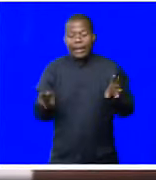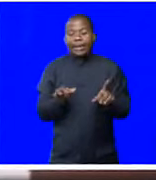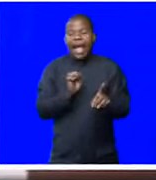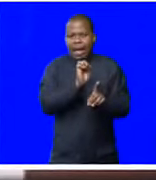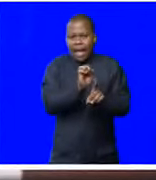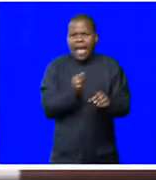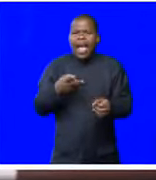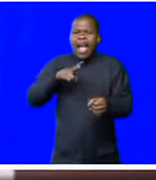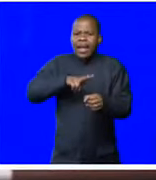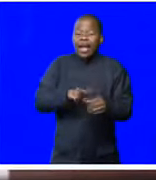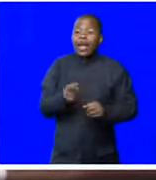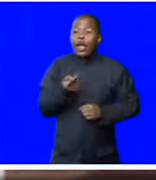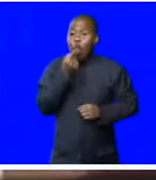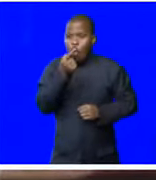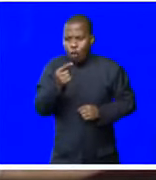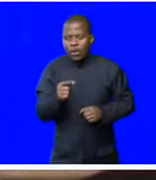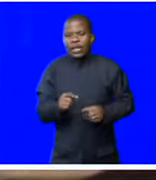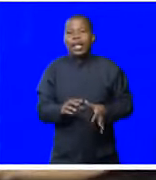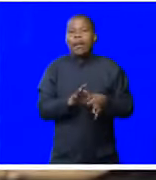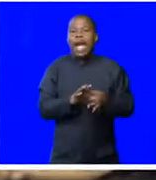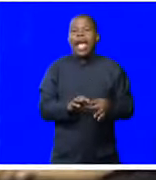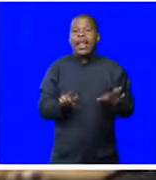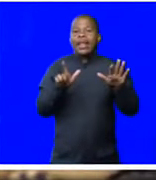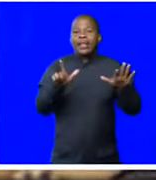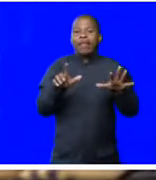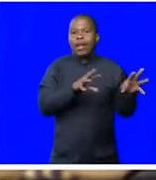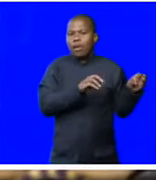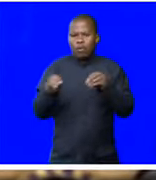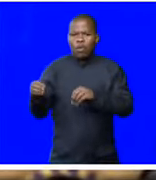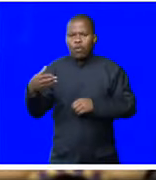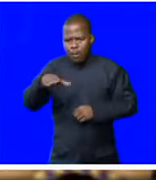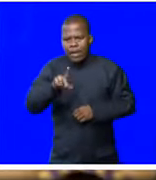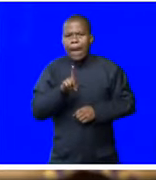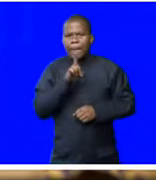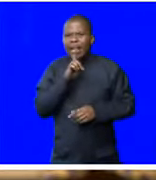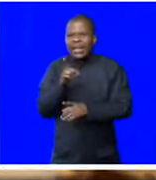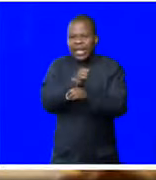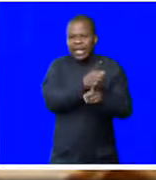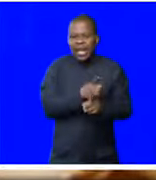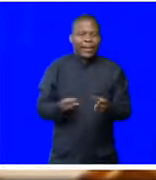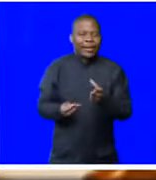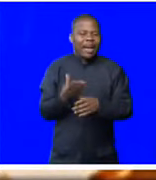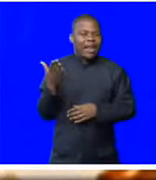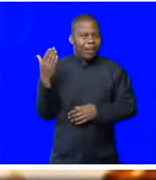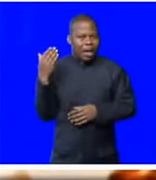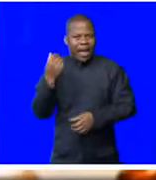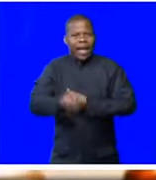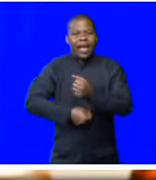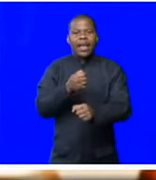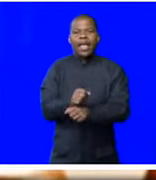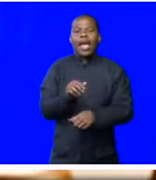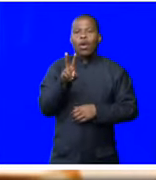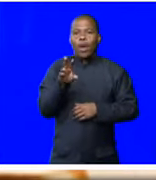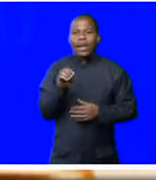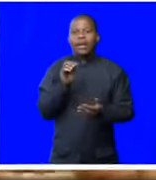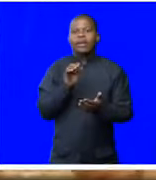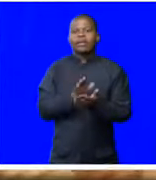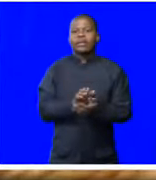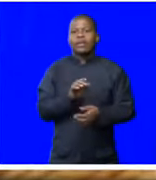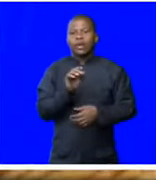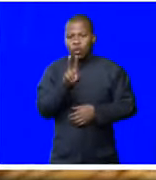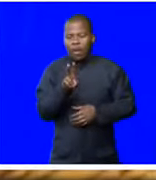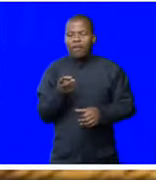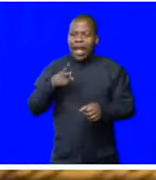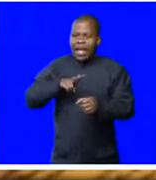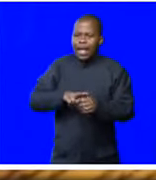over the removal of the alleged illegal farm dwellers started back in the year 2012. He says the District Tribunal and Central Tribunal